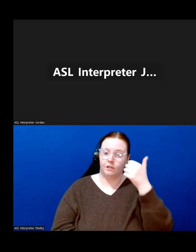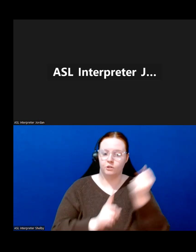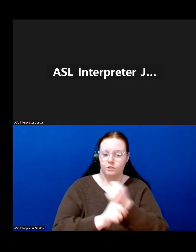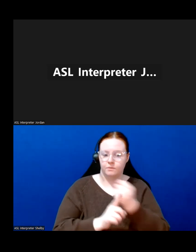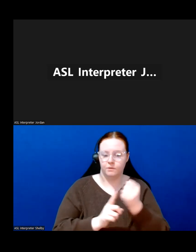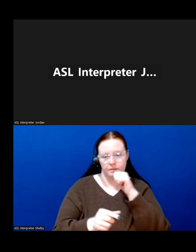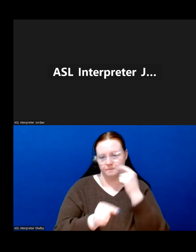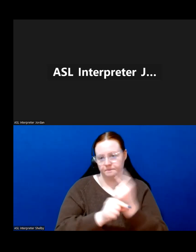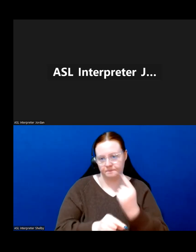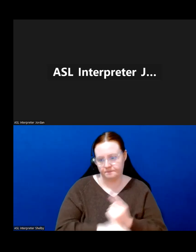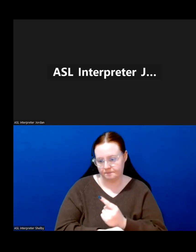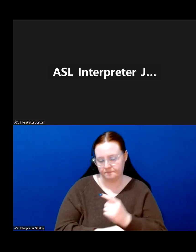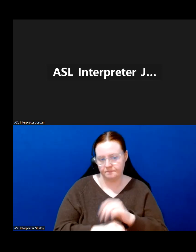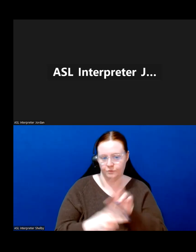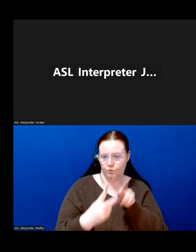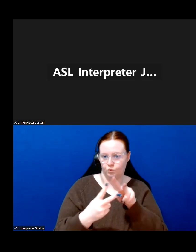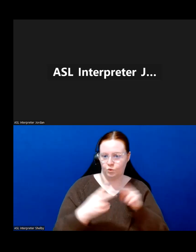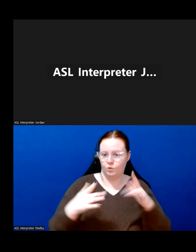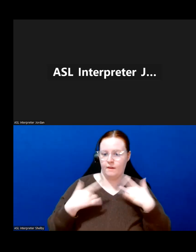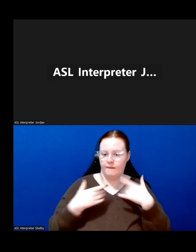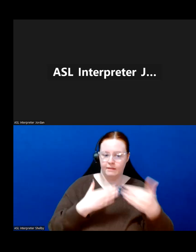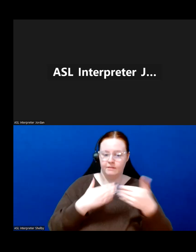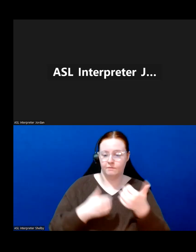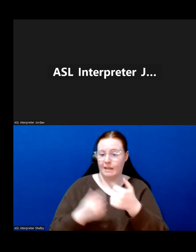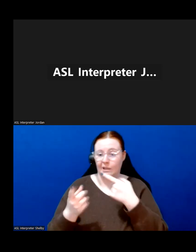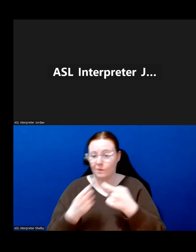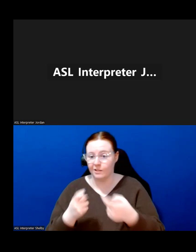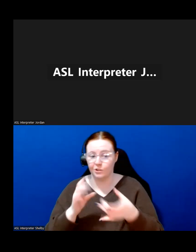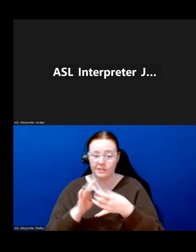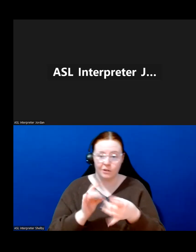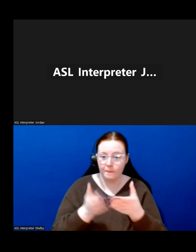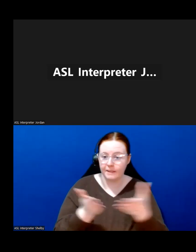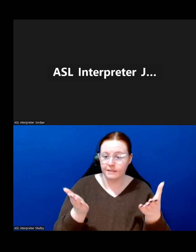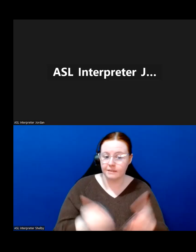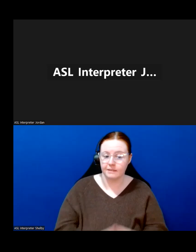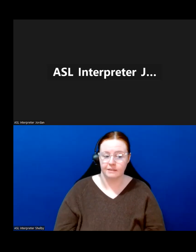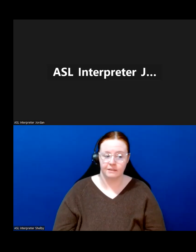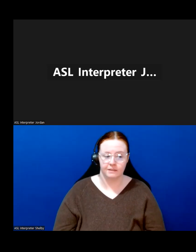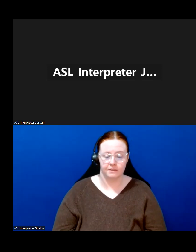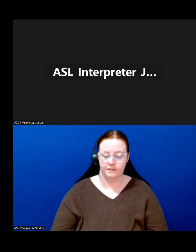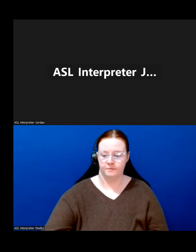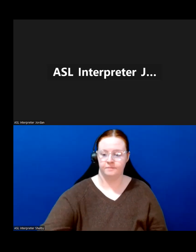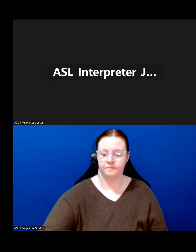Anybody have any questions, comments for Rachel or myself?